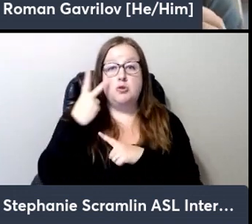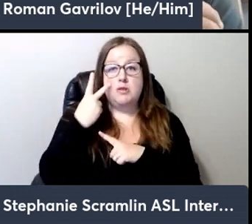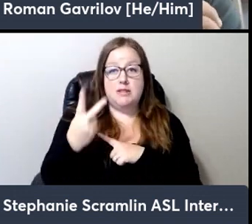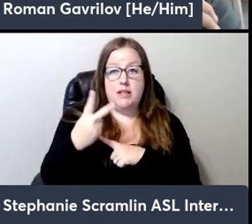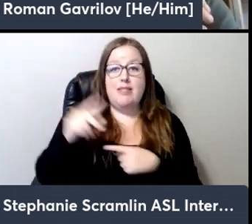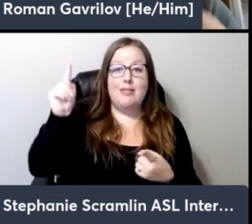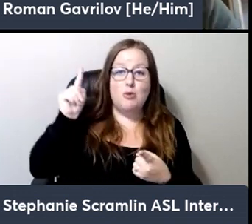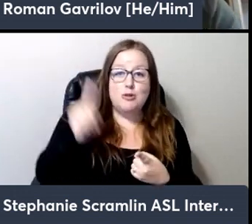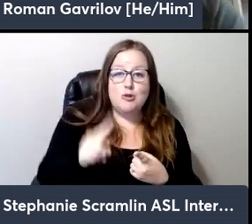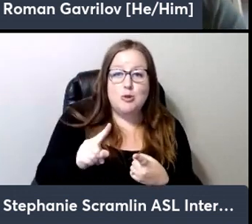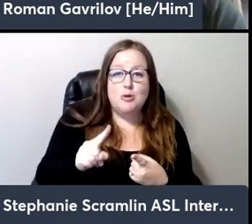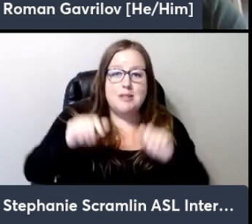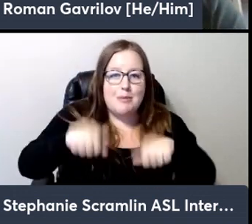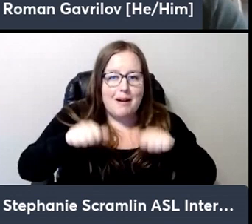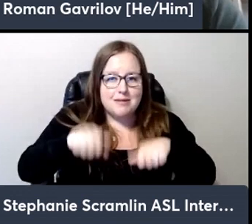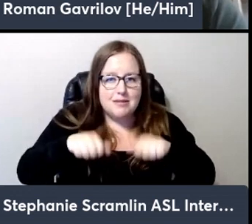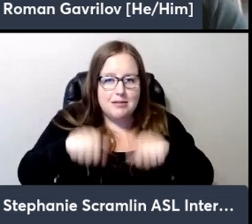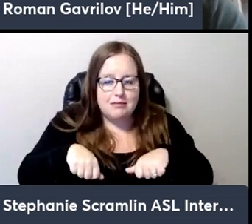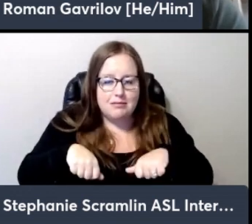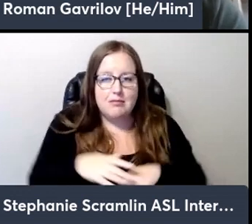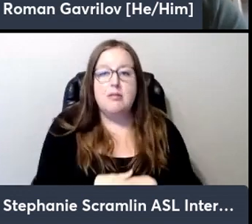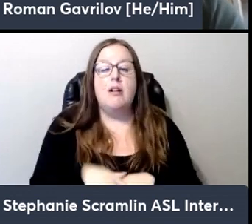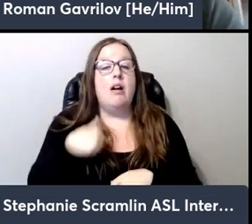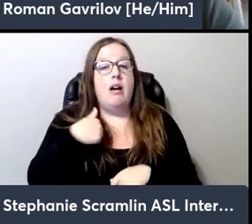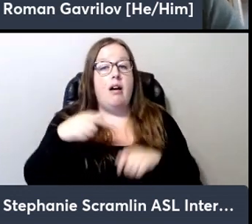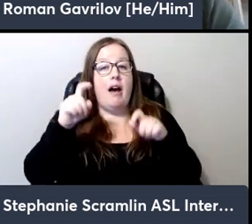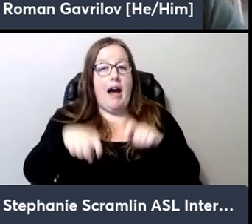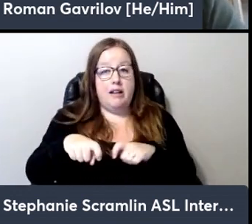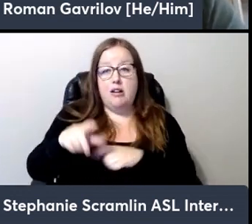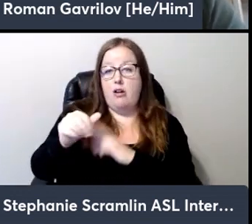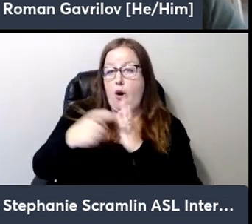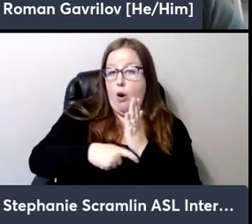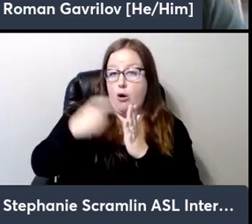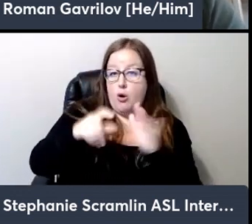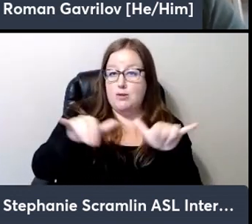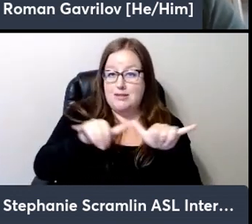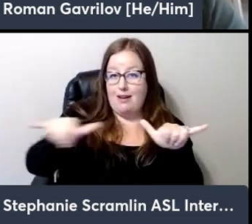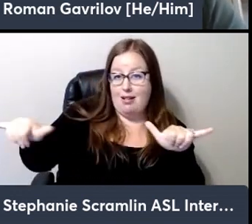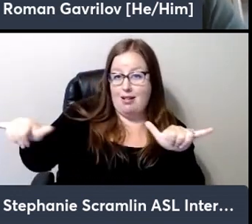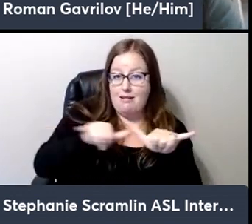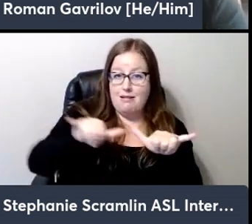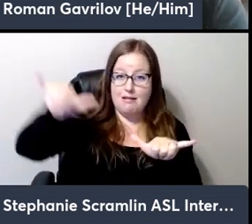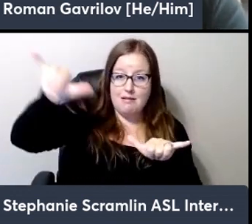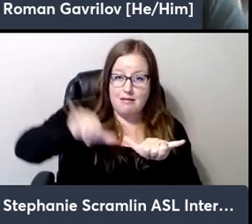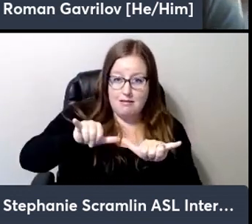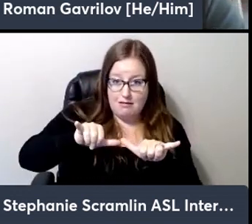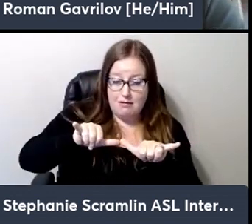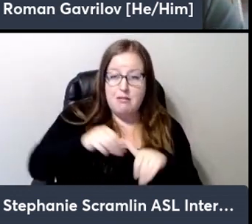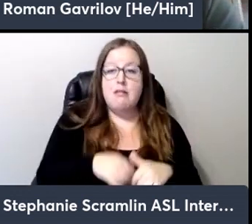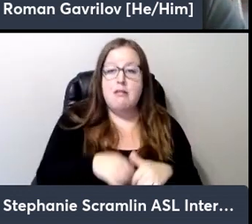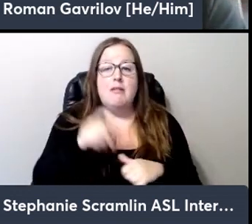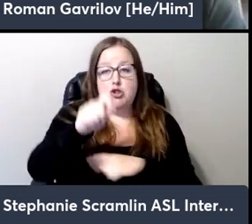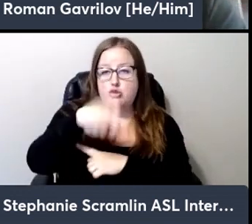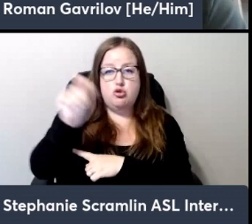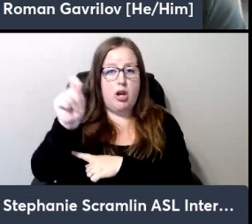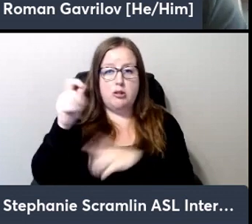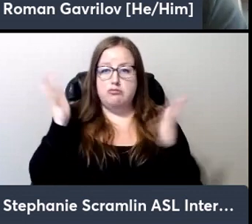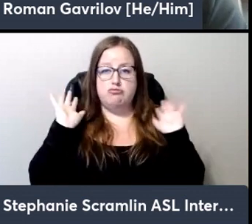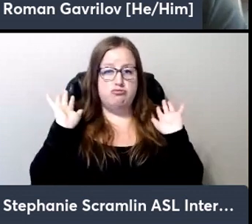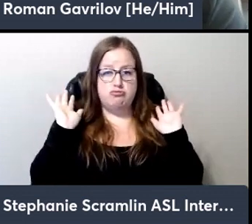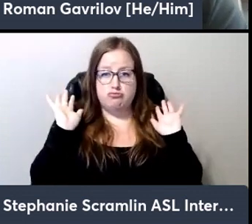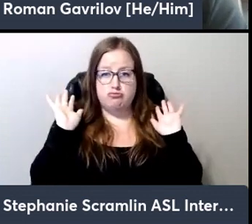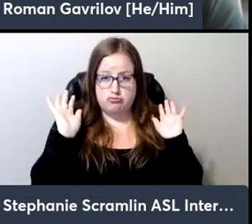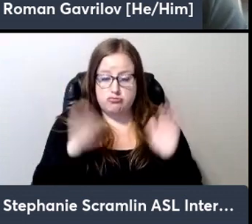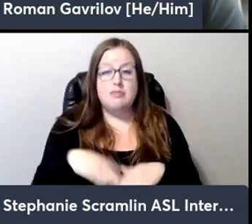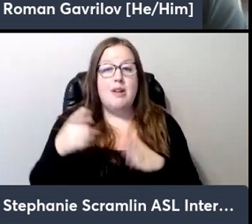reduced capacity. And all I need to enable autoscaling is just check that check mark.